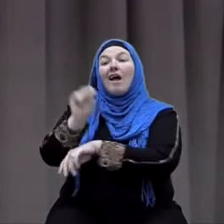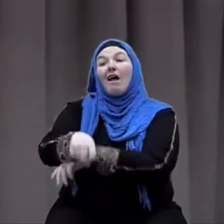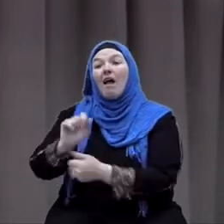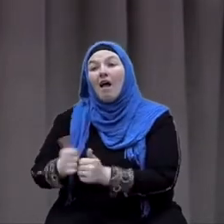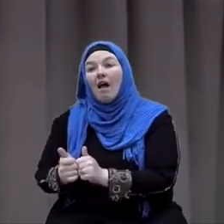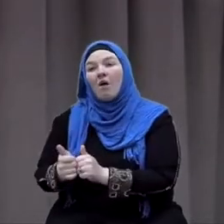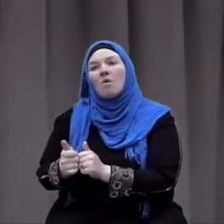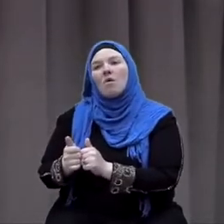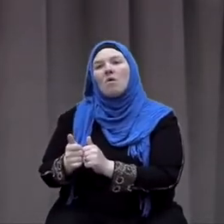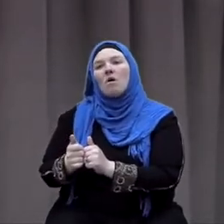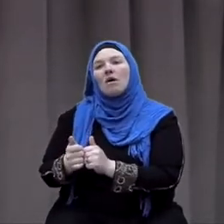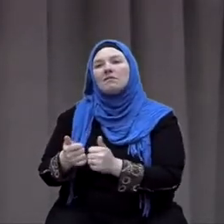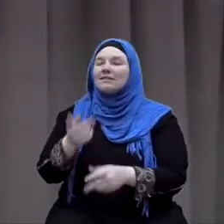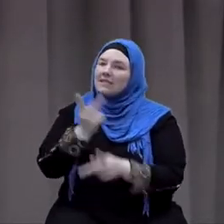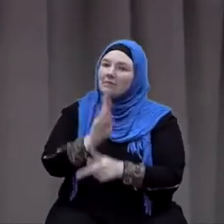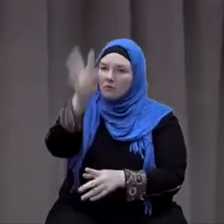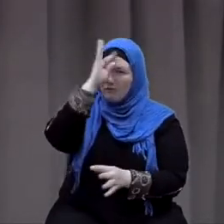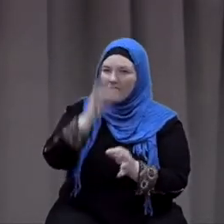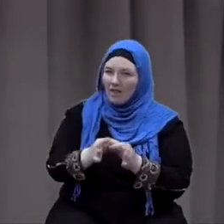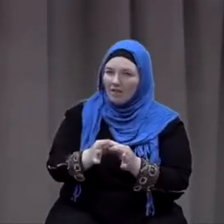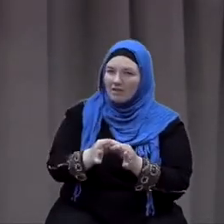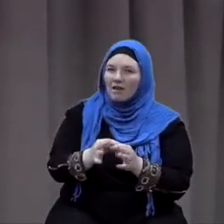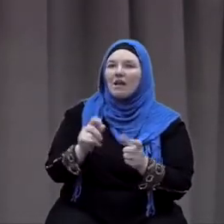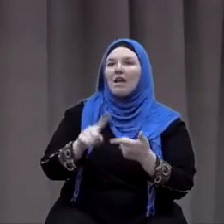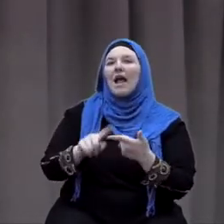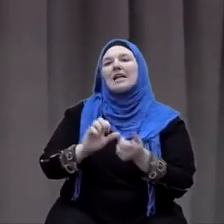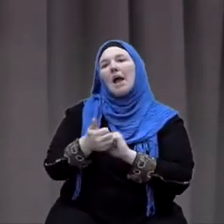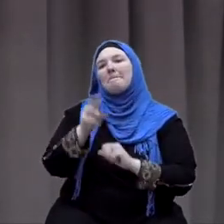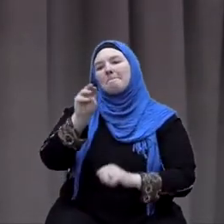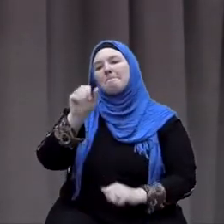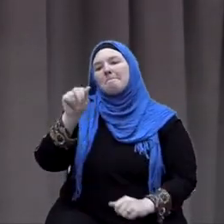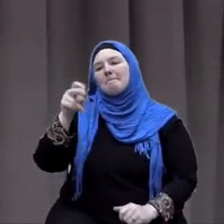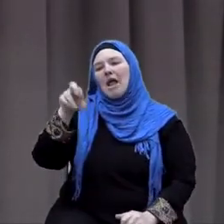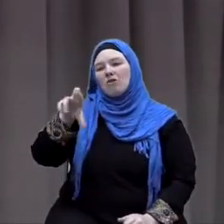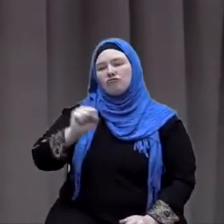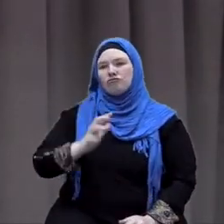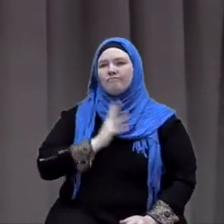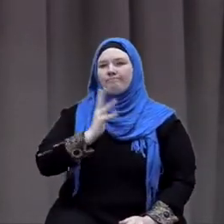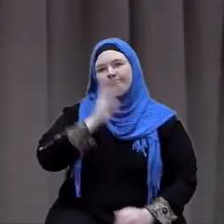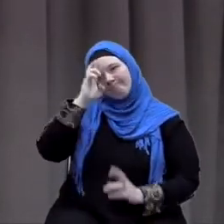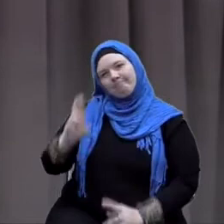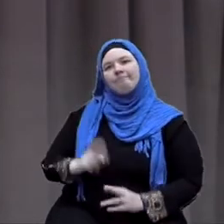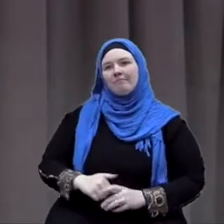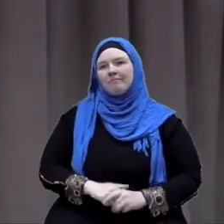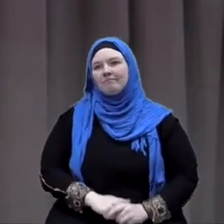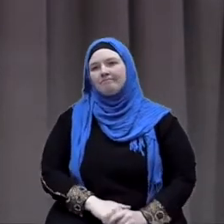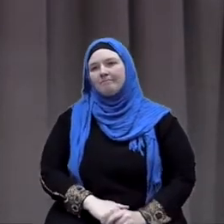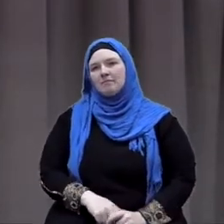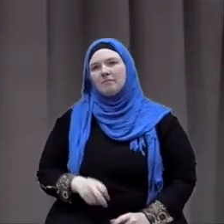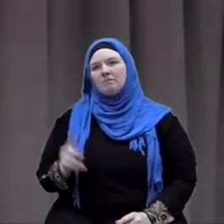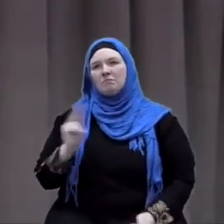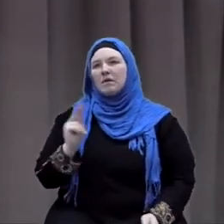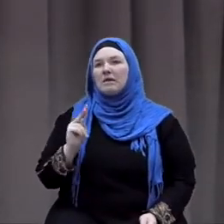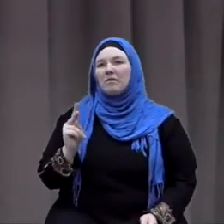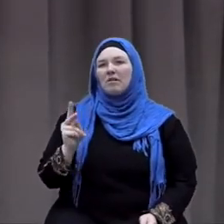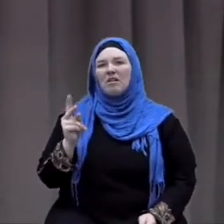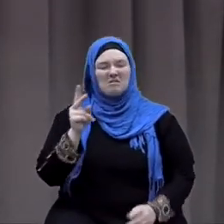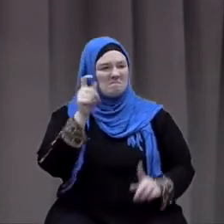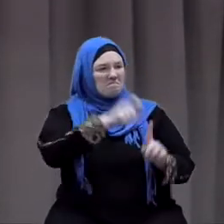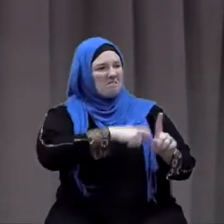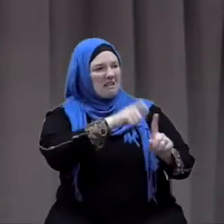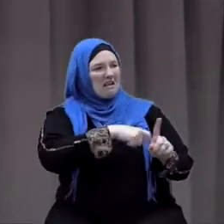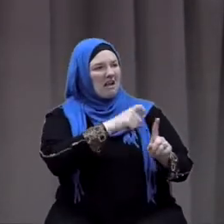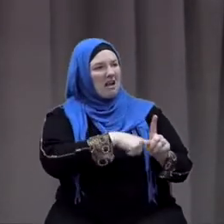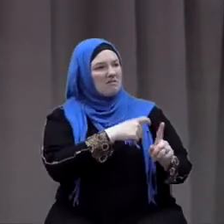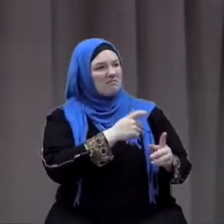force of your faith and the power of your manners, the power of your ethics, the power of your principles,